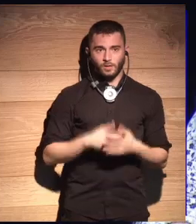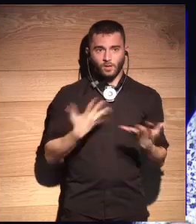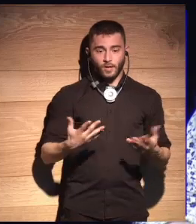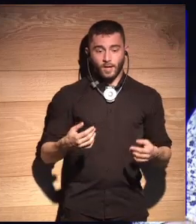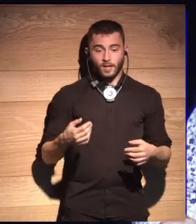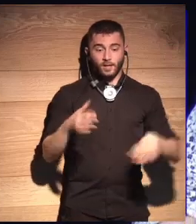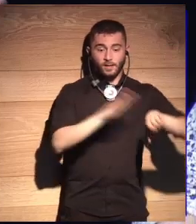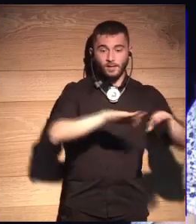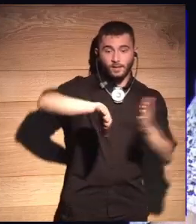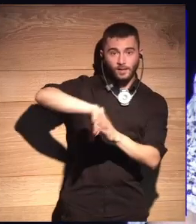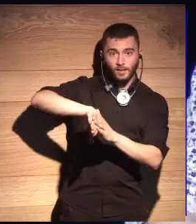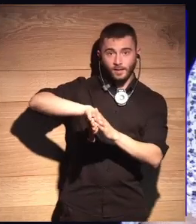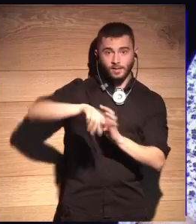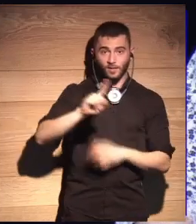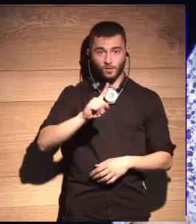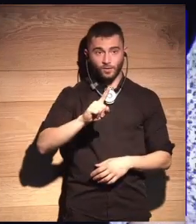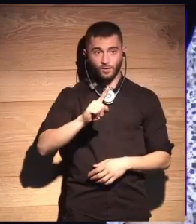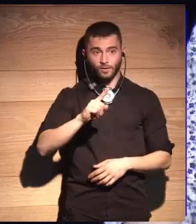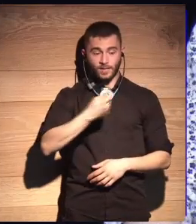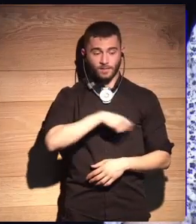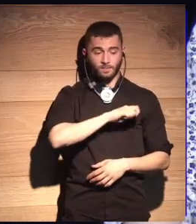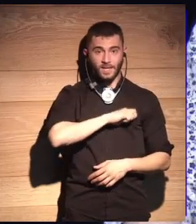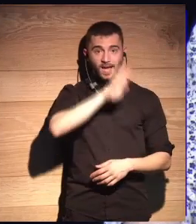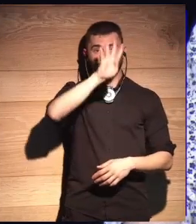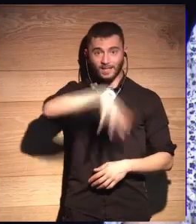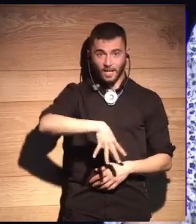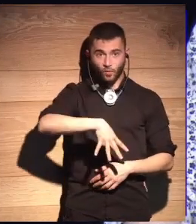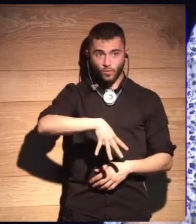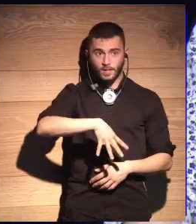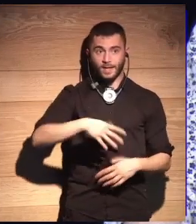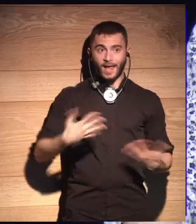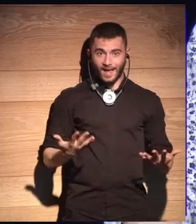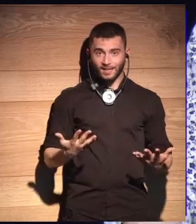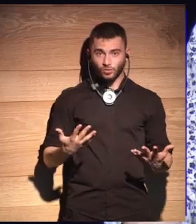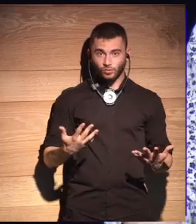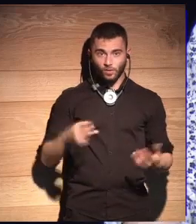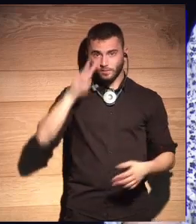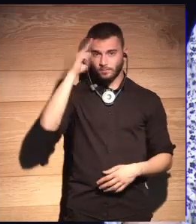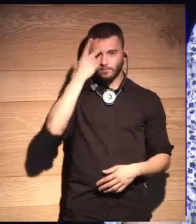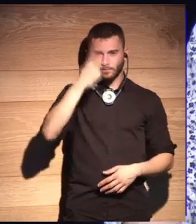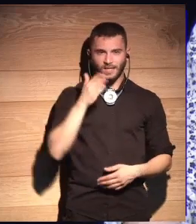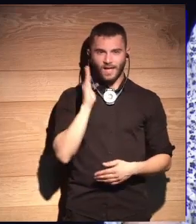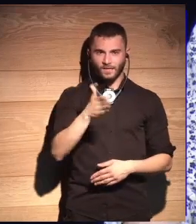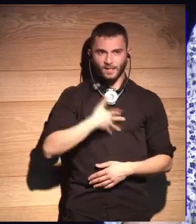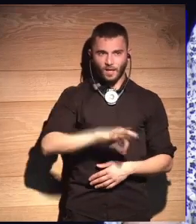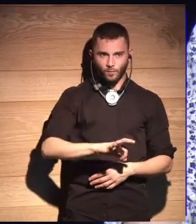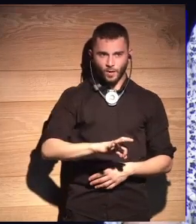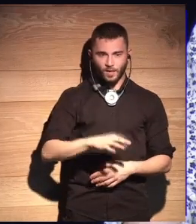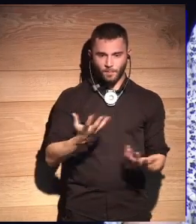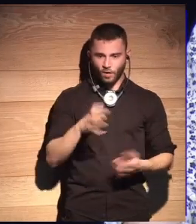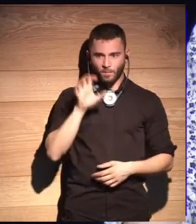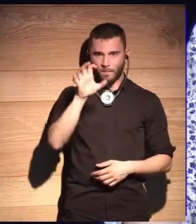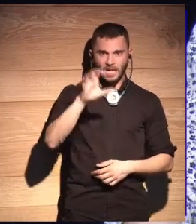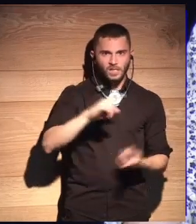core of the speech. And now the axis of the elections now on the next 10th